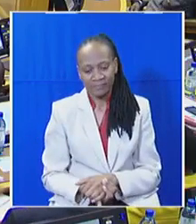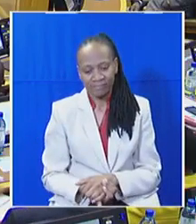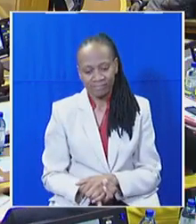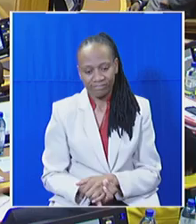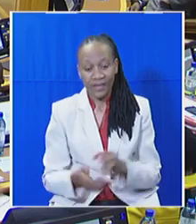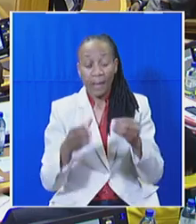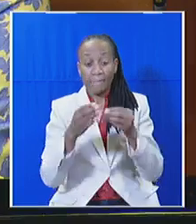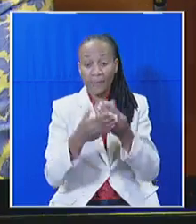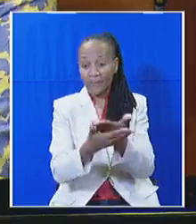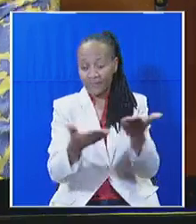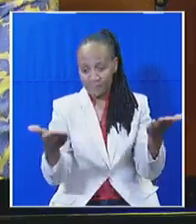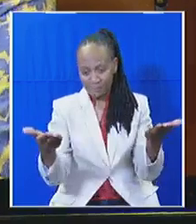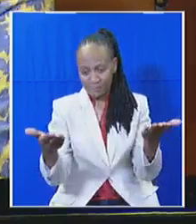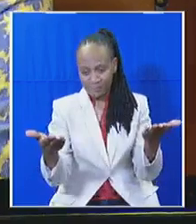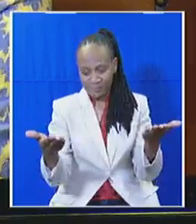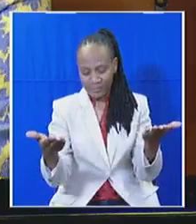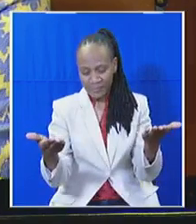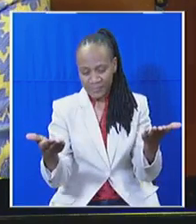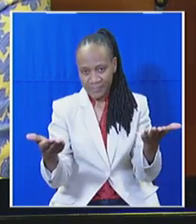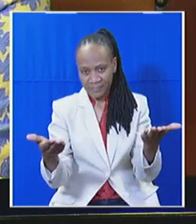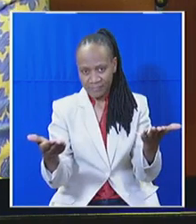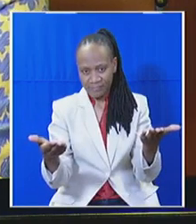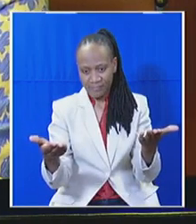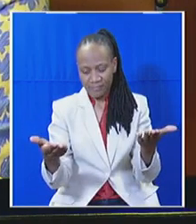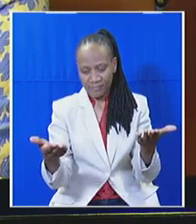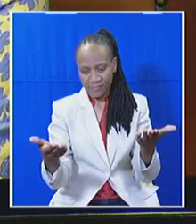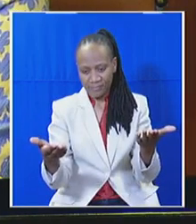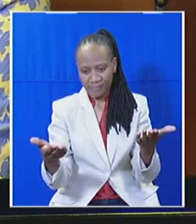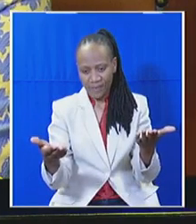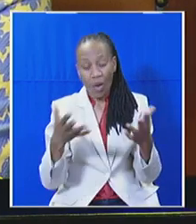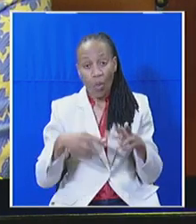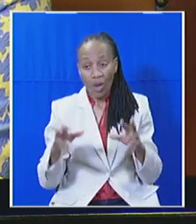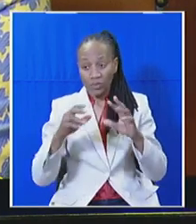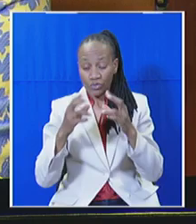Honorable members, I'd like to draw your attention to Rule